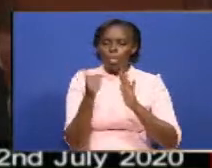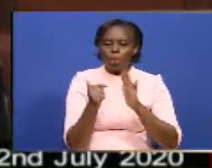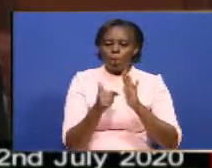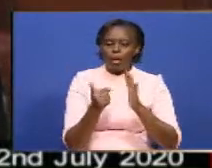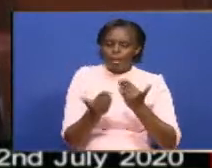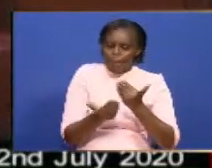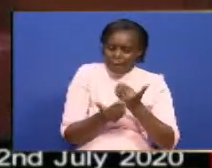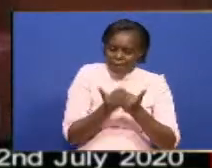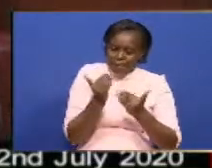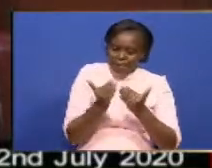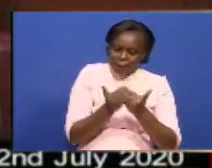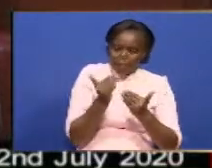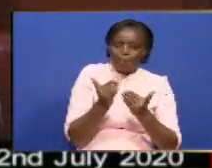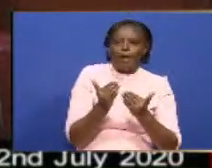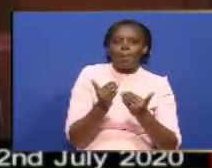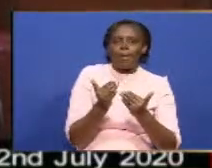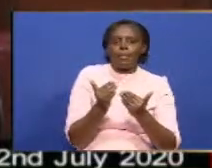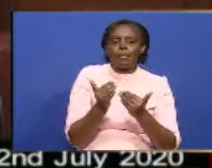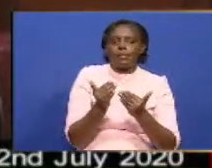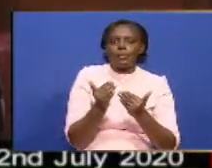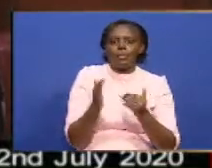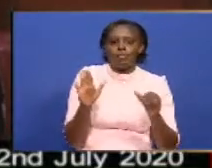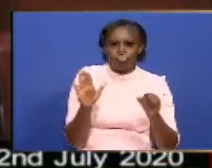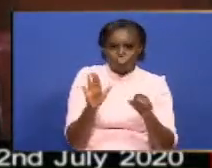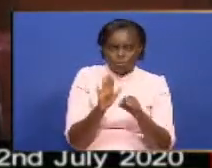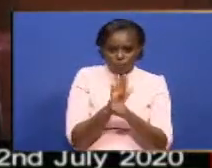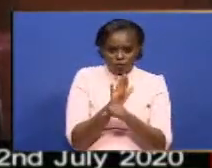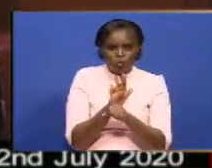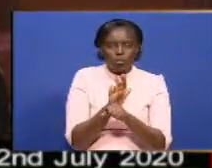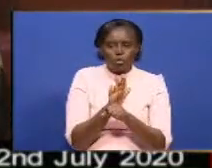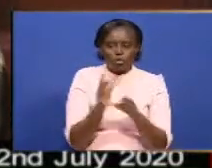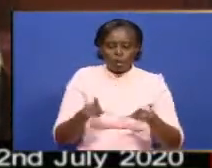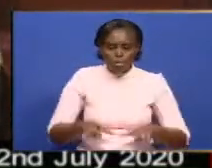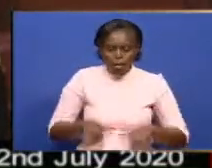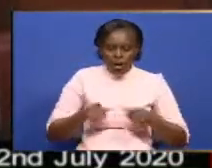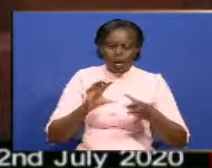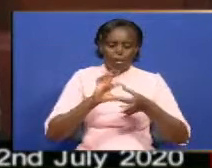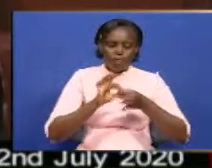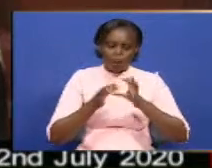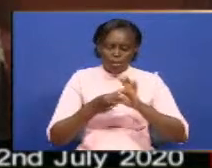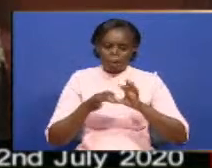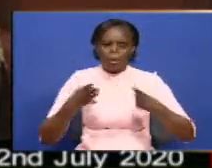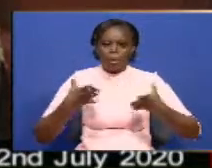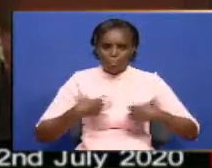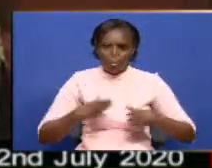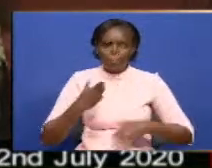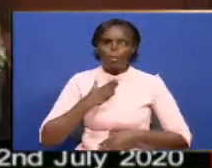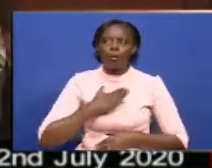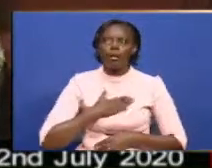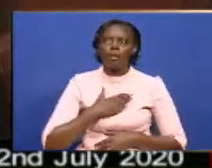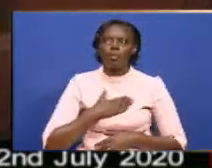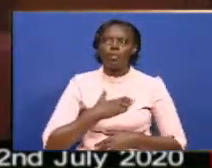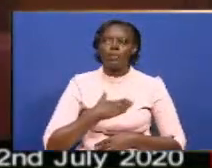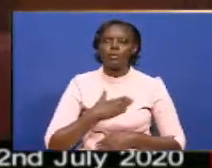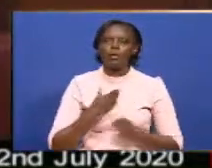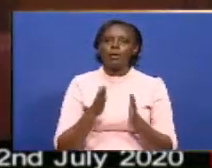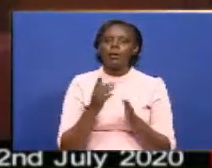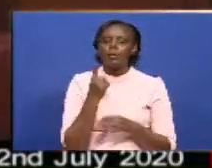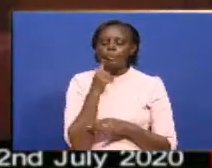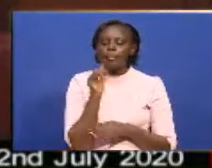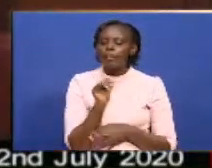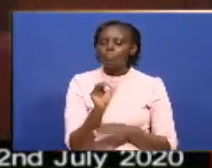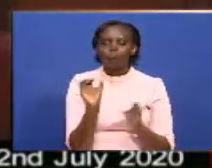cater, even if it's not overall, at least we live in harmony, so that our people will not see